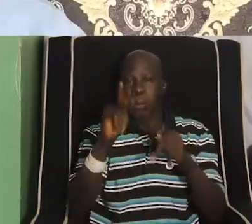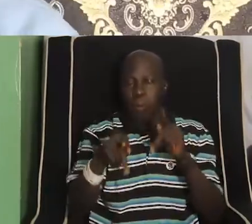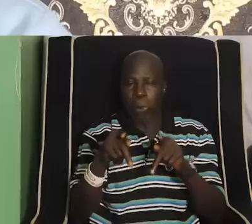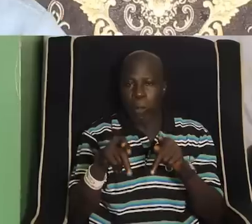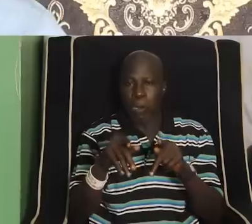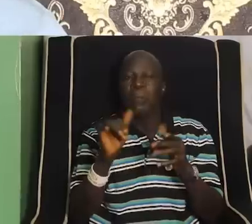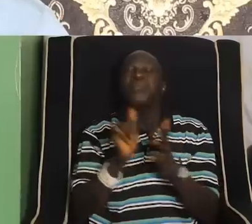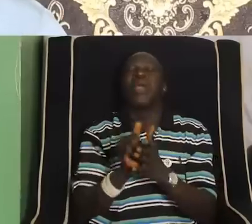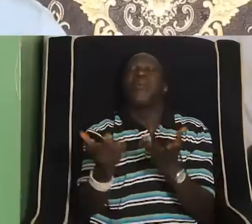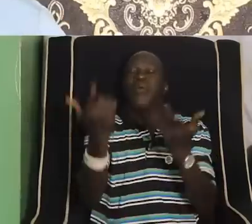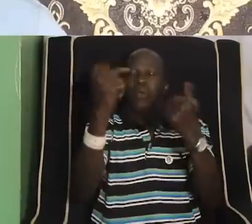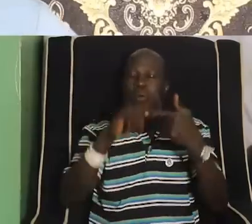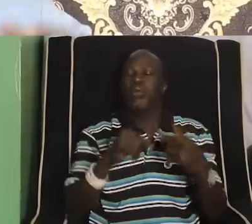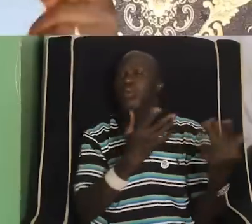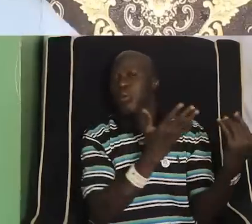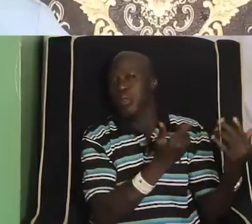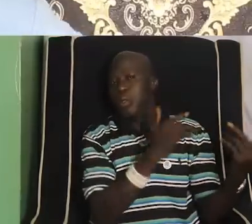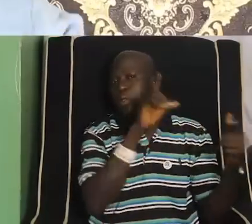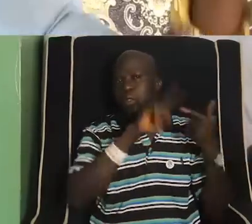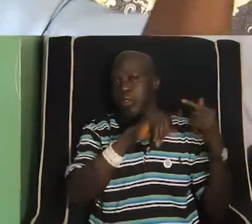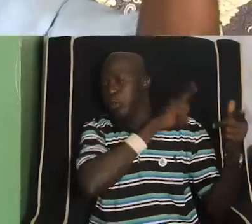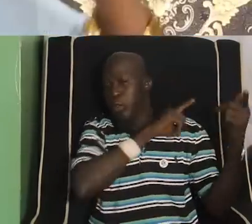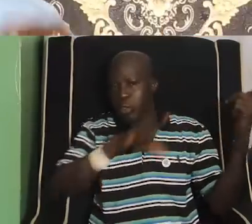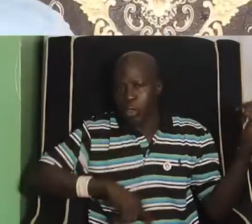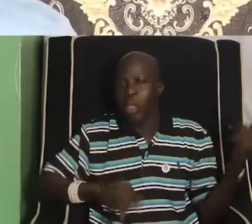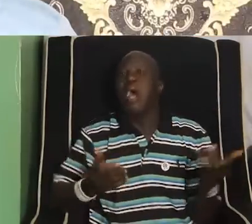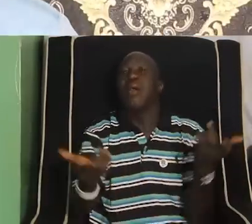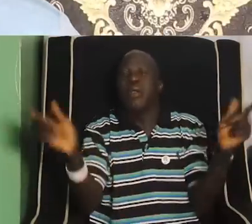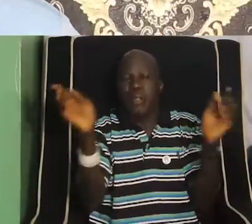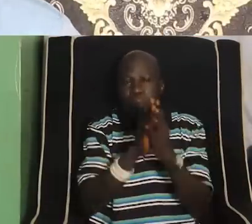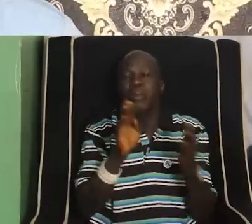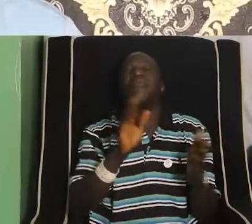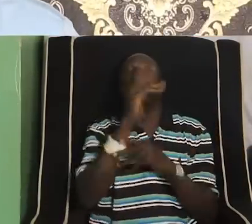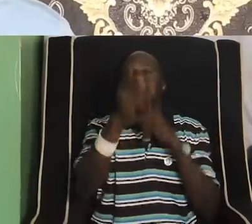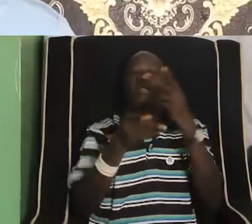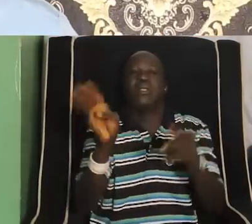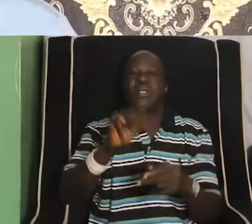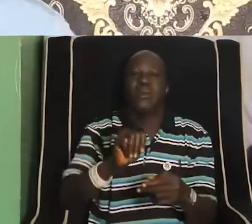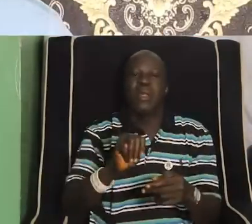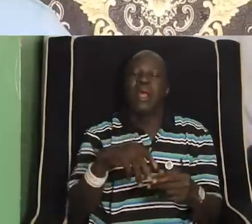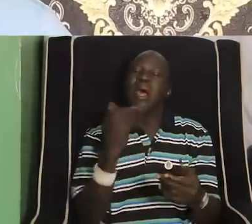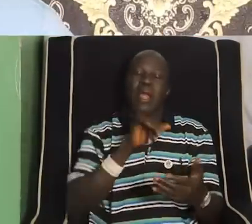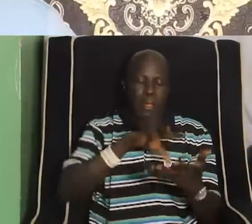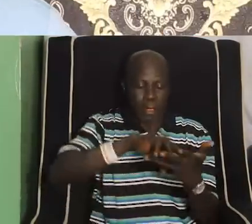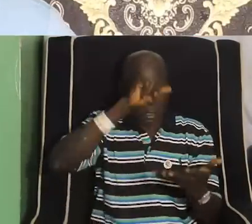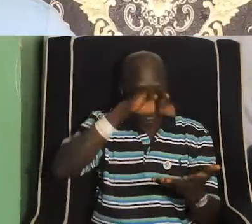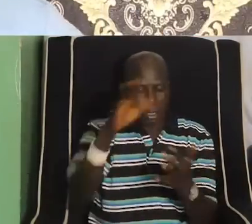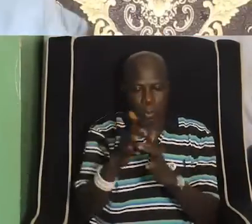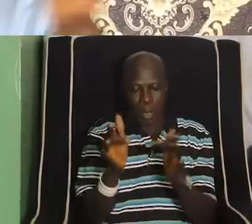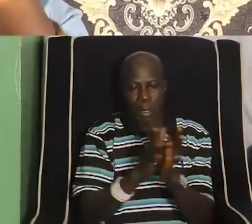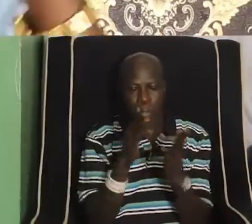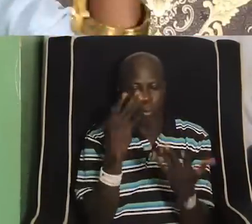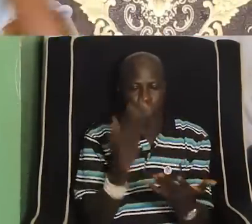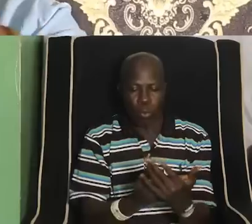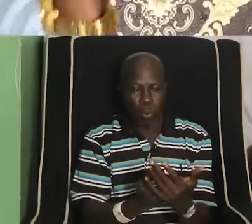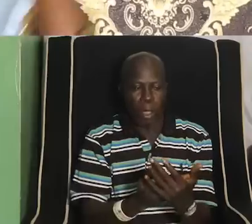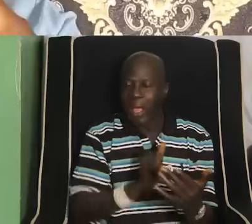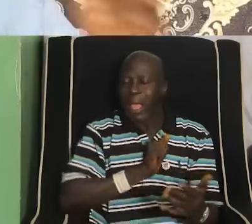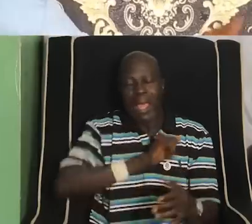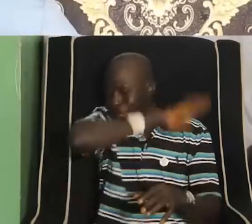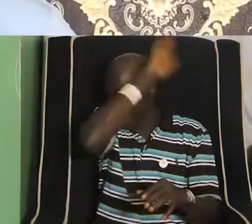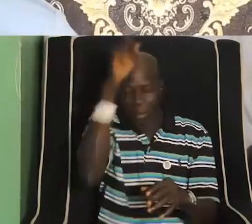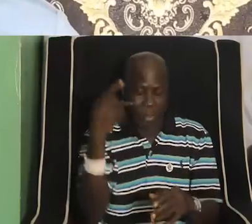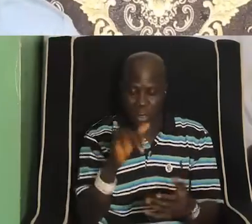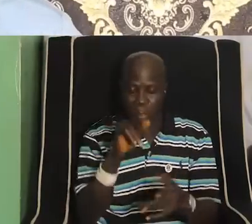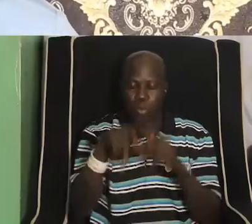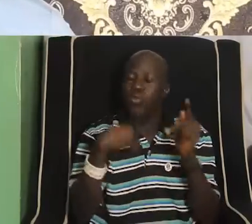Ti won pada duro de. They wait until the Lord. Ti o si pada de ba won. They later visited them. Ka bi be ni dada. I read the Bible very well. Mi ti ri en to duro de Olorun.